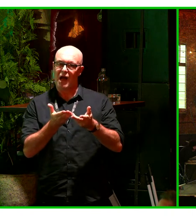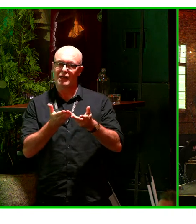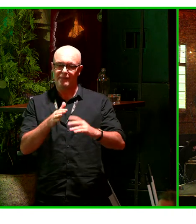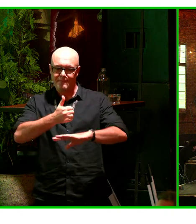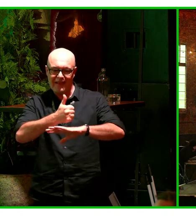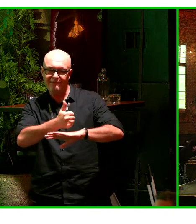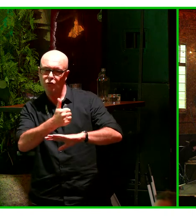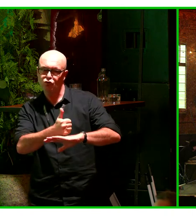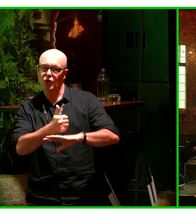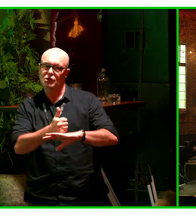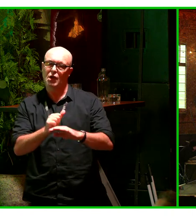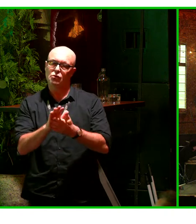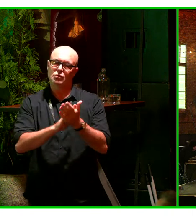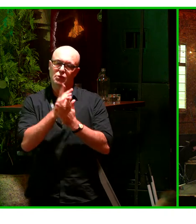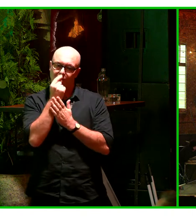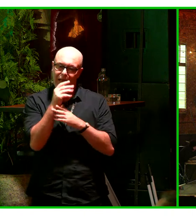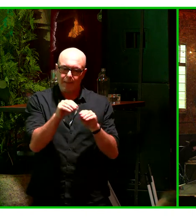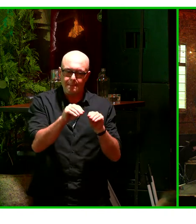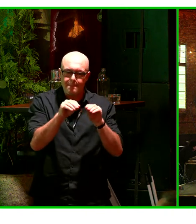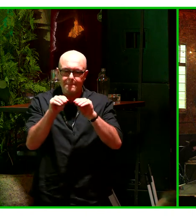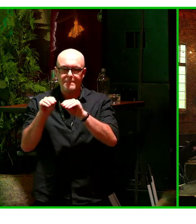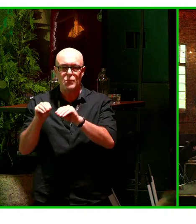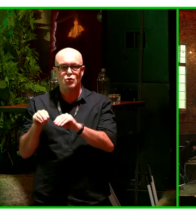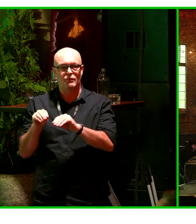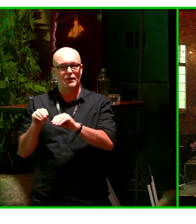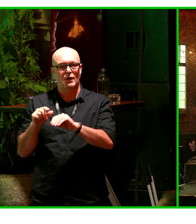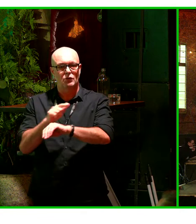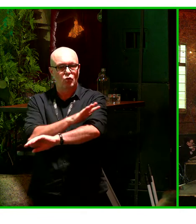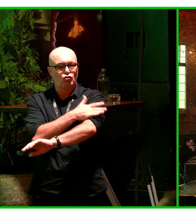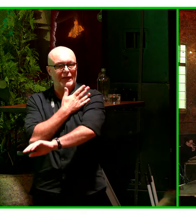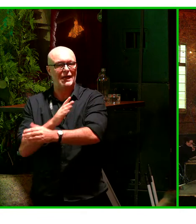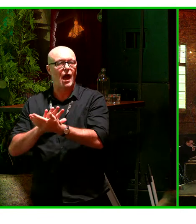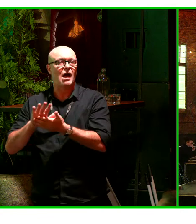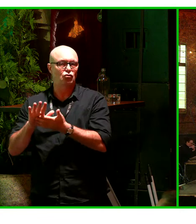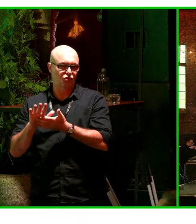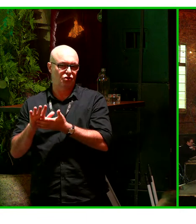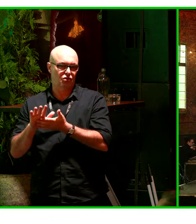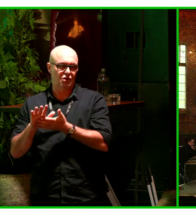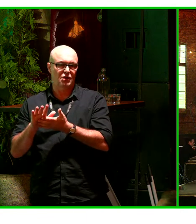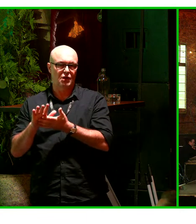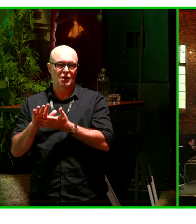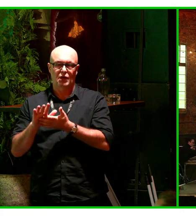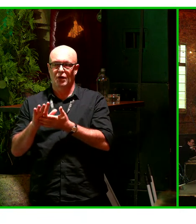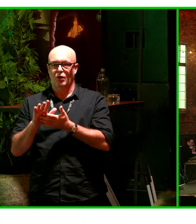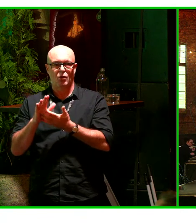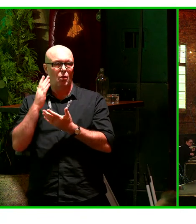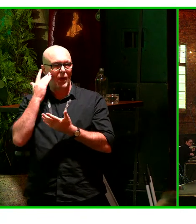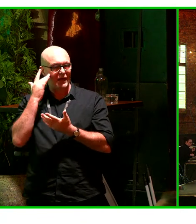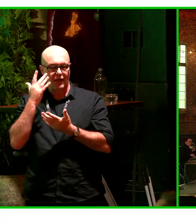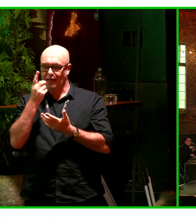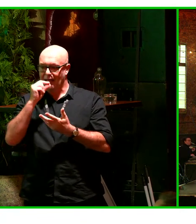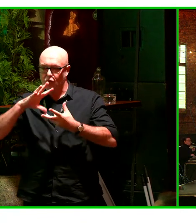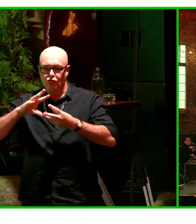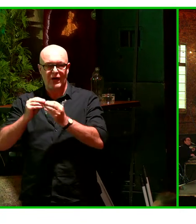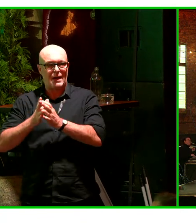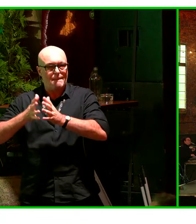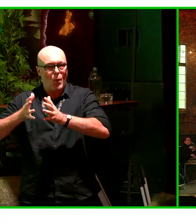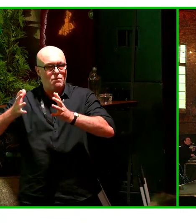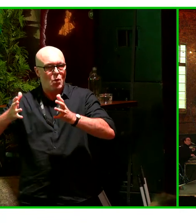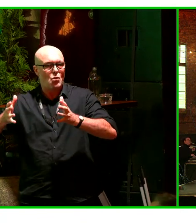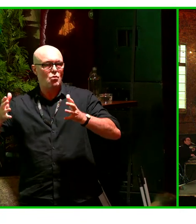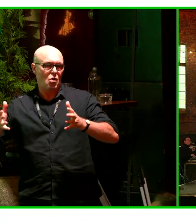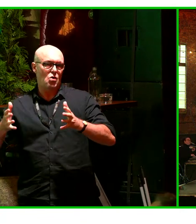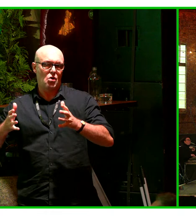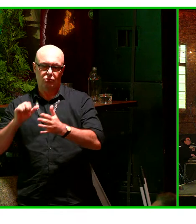infrastructure so that we can move over to green hydrogen when we can produce it in the volumes that we need to,